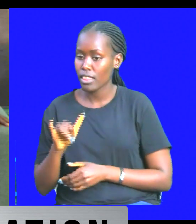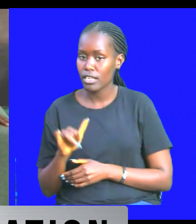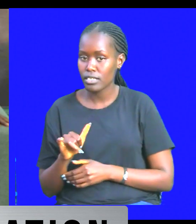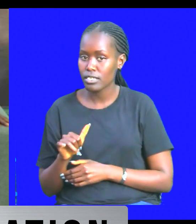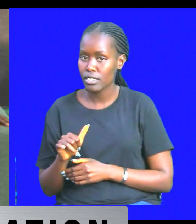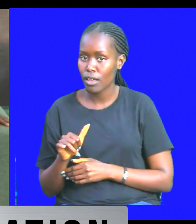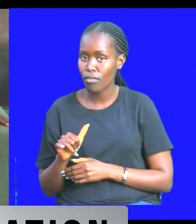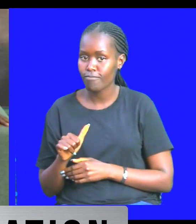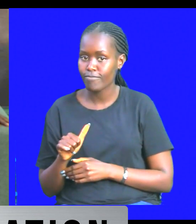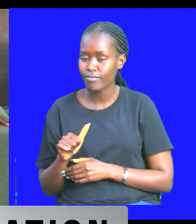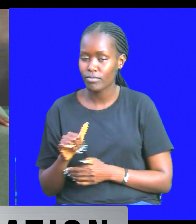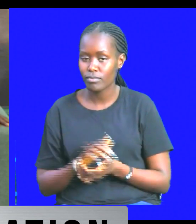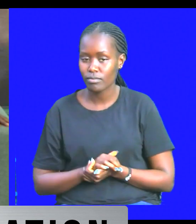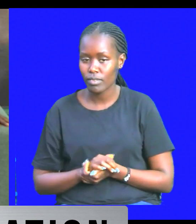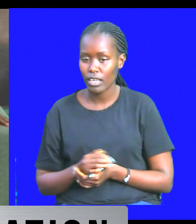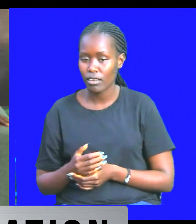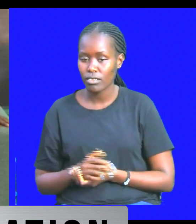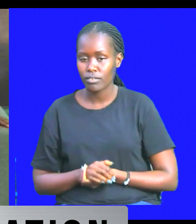about politics. It's a maybe.